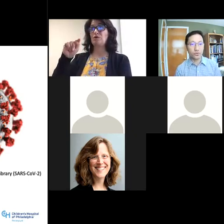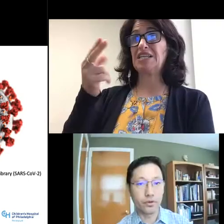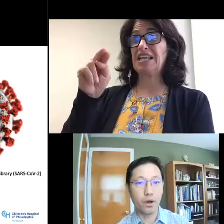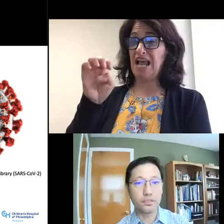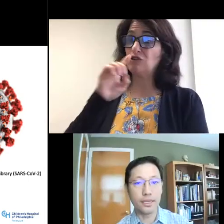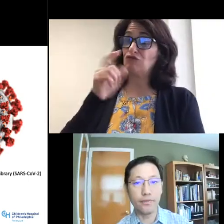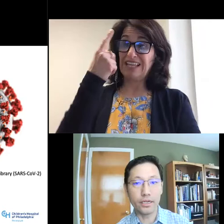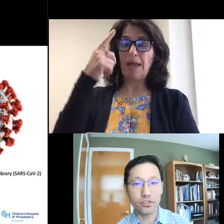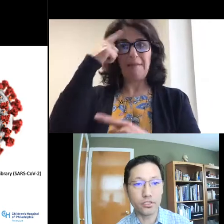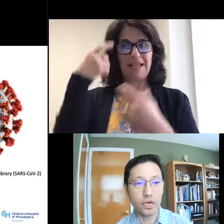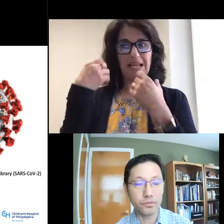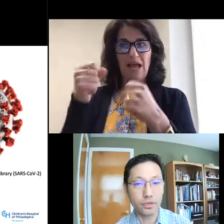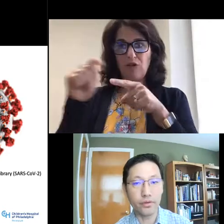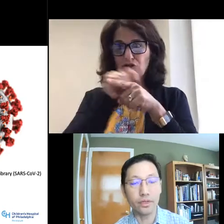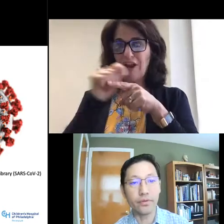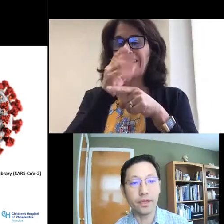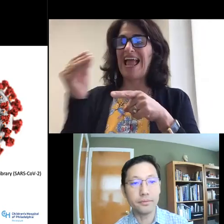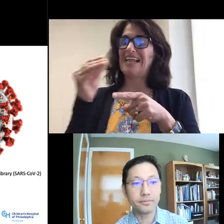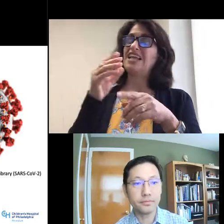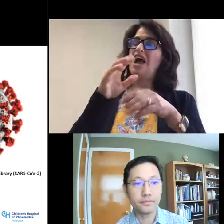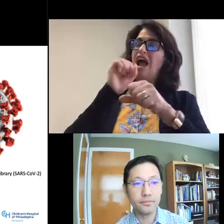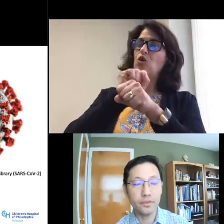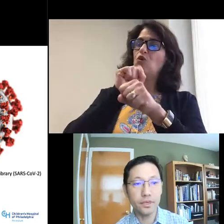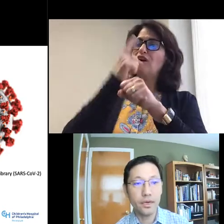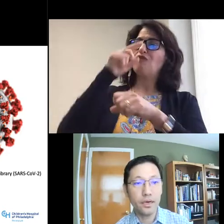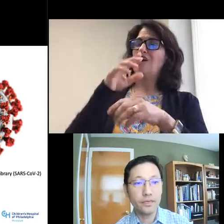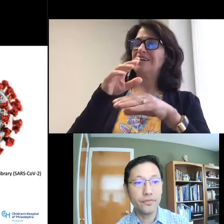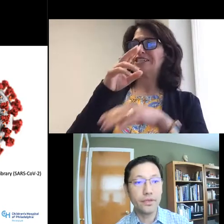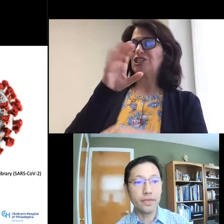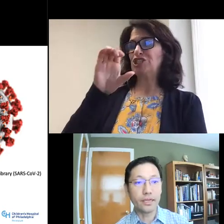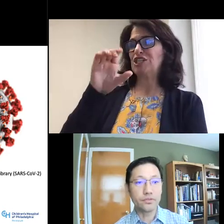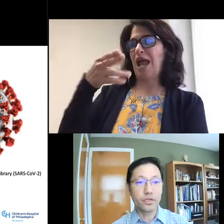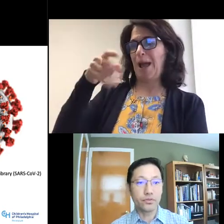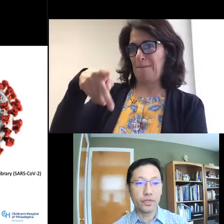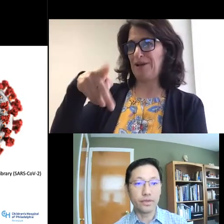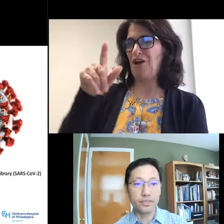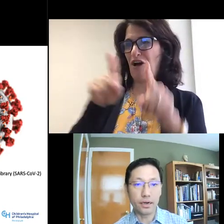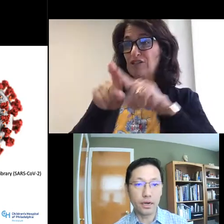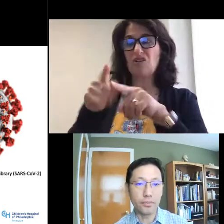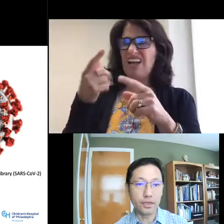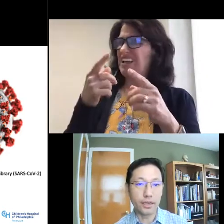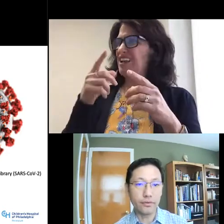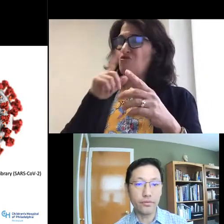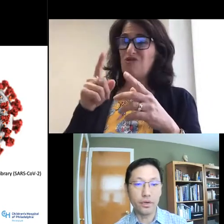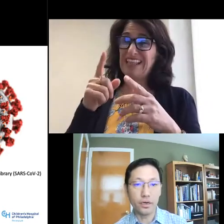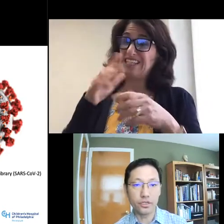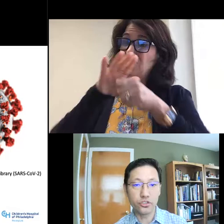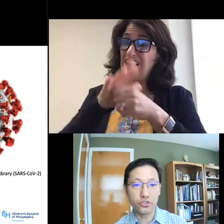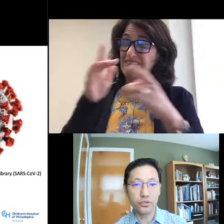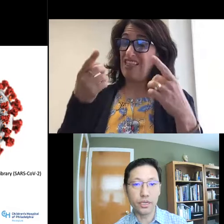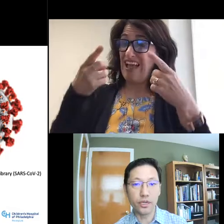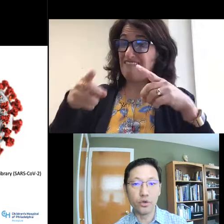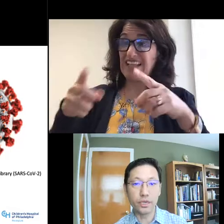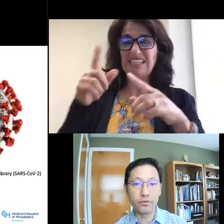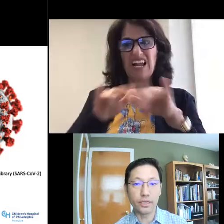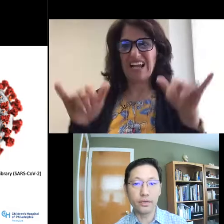work for a policy lab at Children's Hospital of Philadelphia. Difficult and stressful events are common in life.